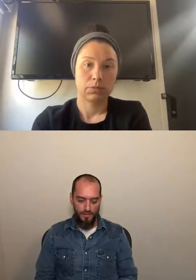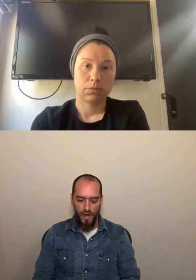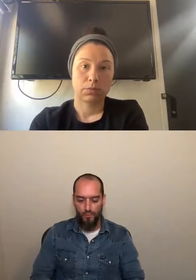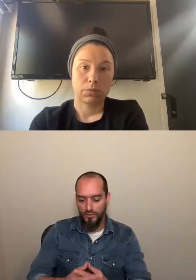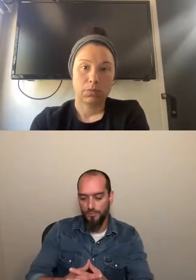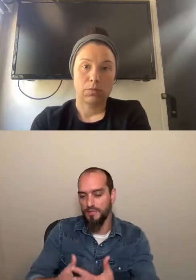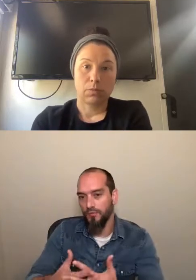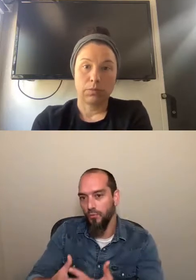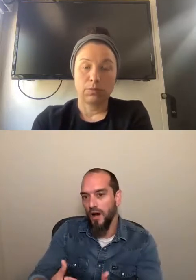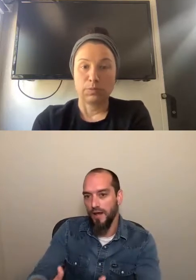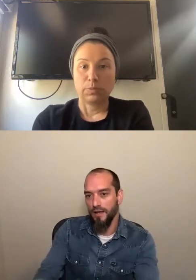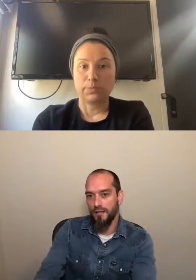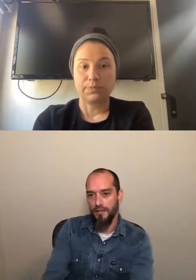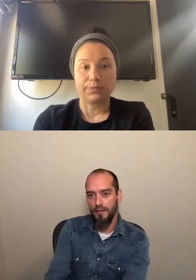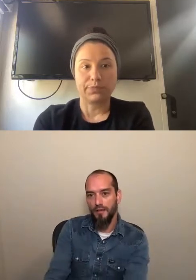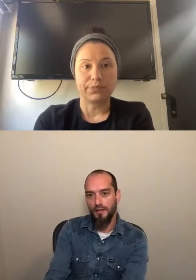And, you know, I wondered to myself,